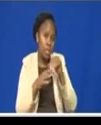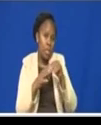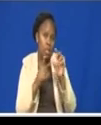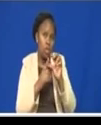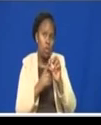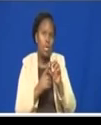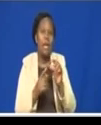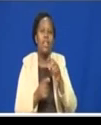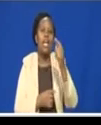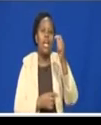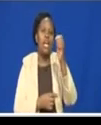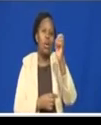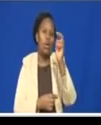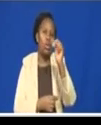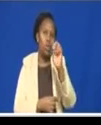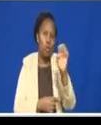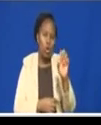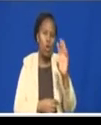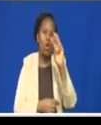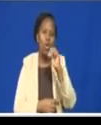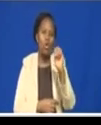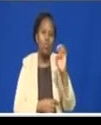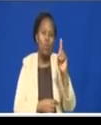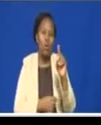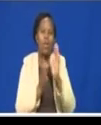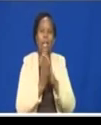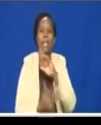tone, mood, and attitude.